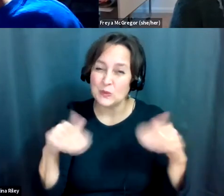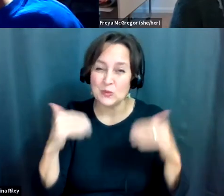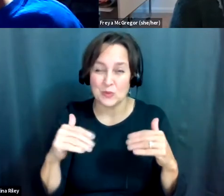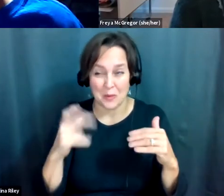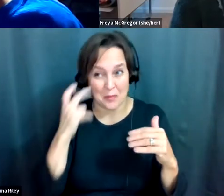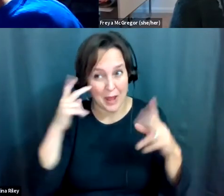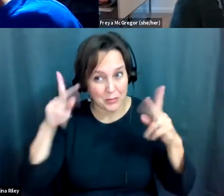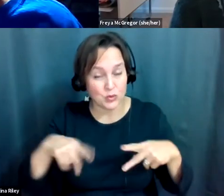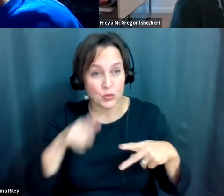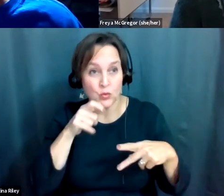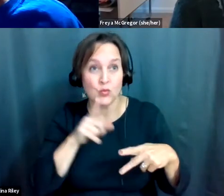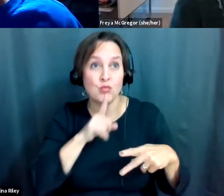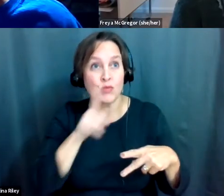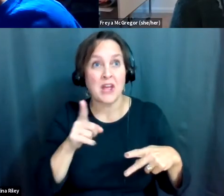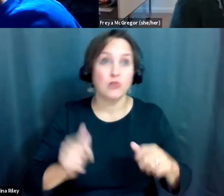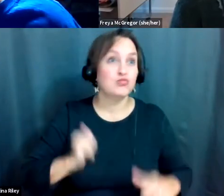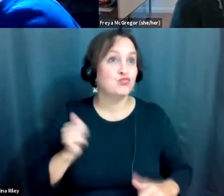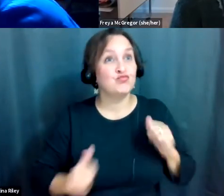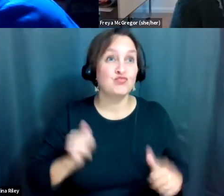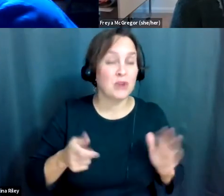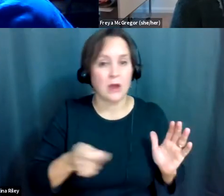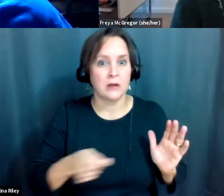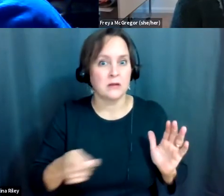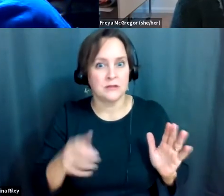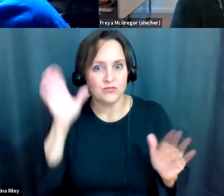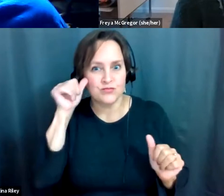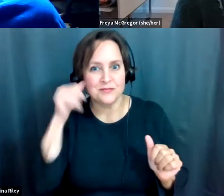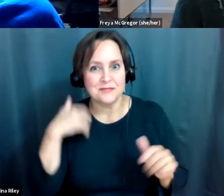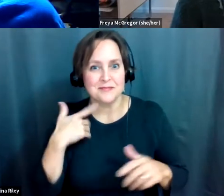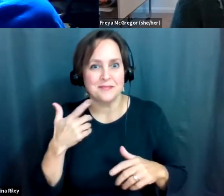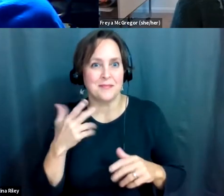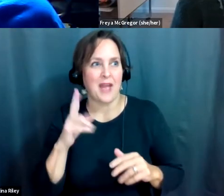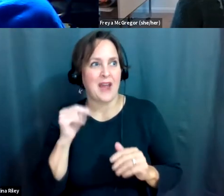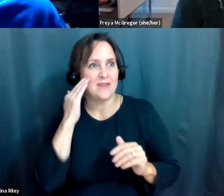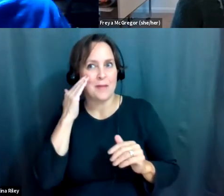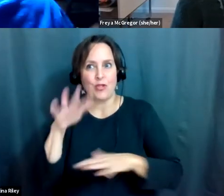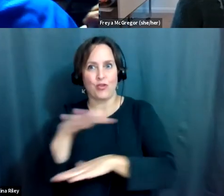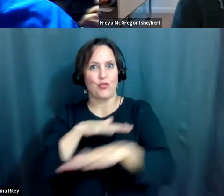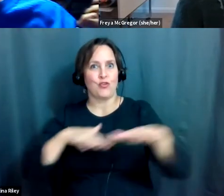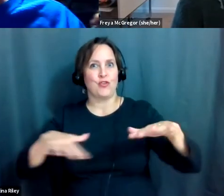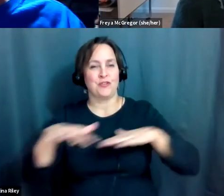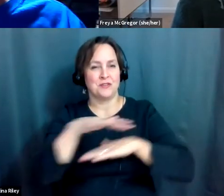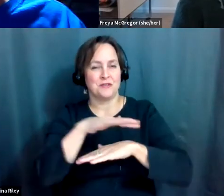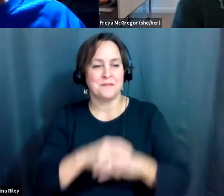blind person that really gets adventurous and gets out there and go in, goes into unfamiliar territories. But the cane does a couple of things.